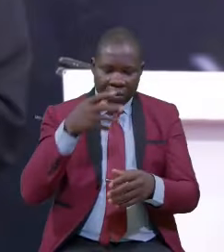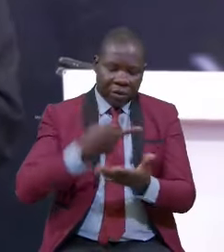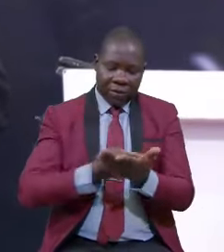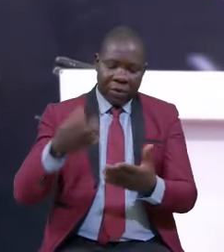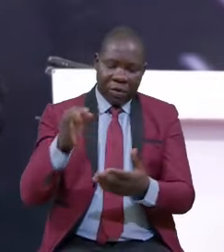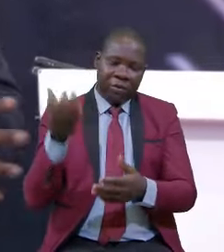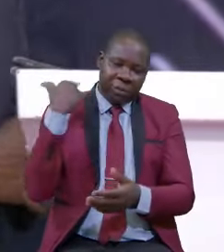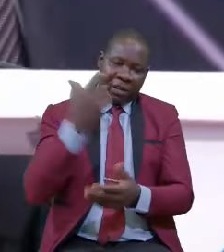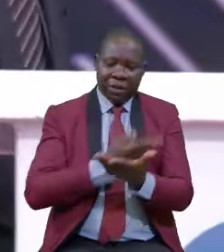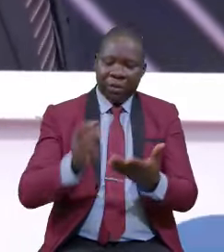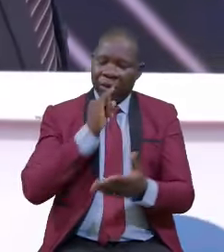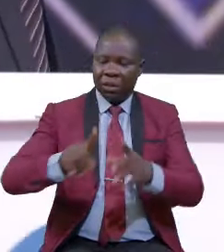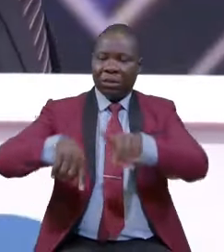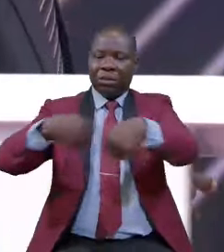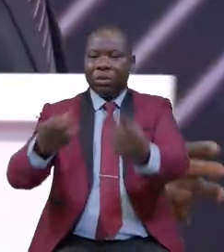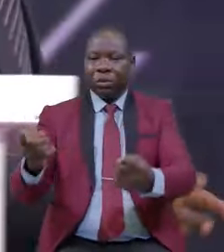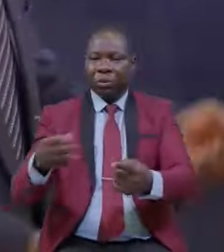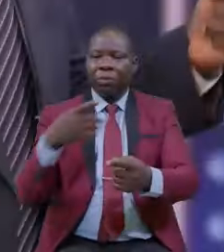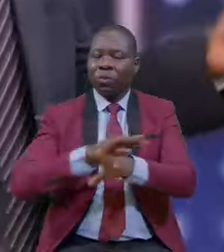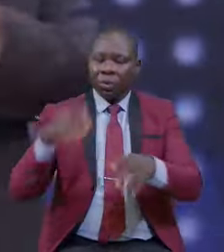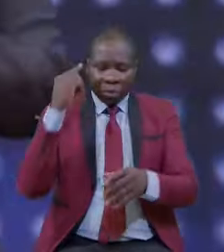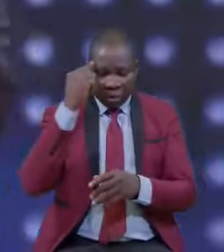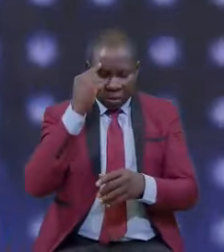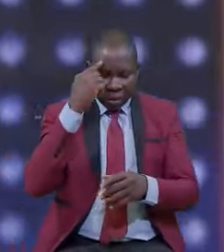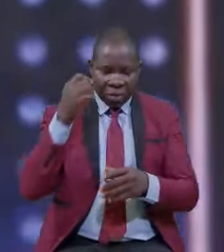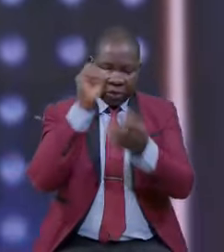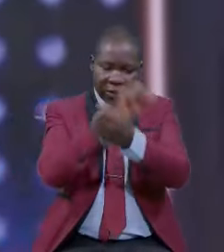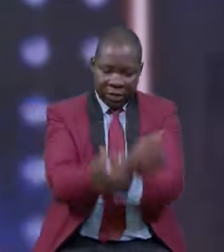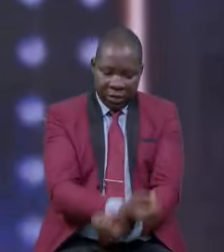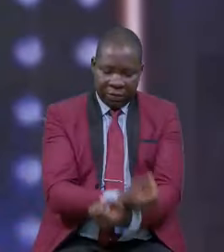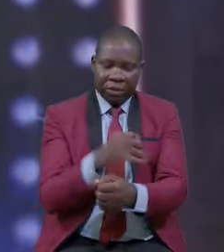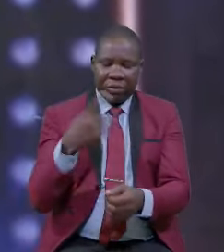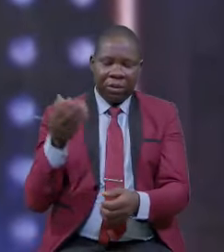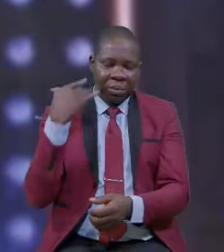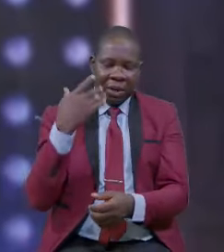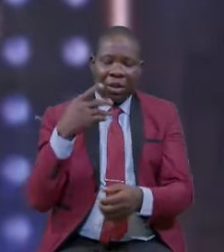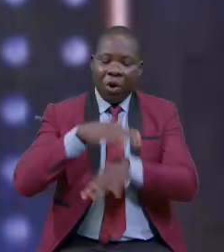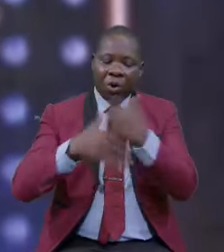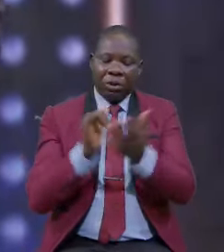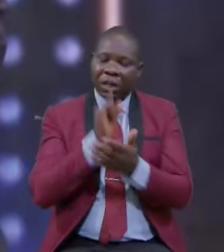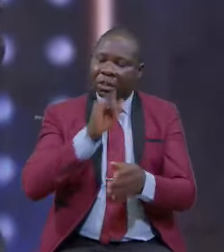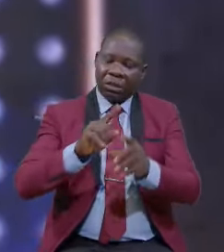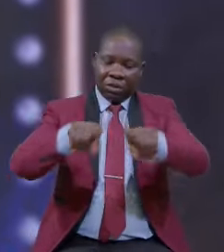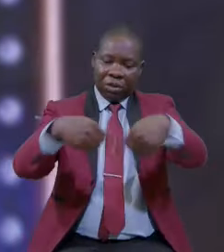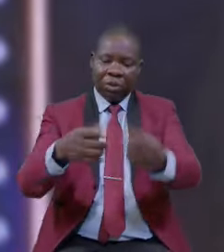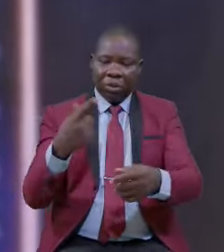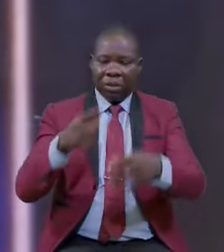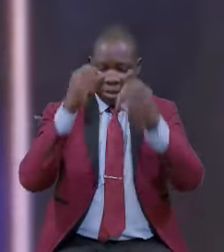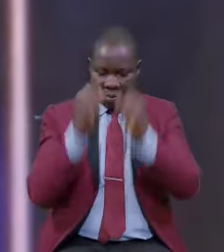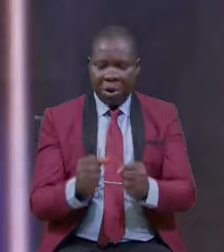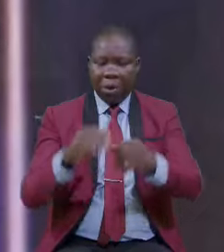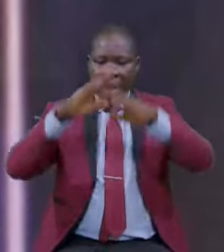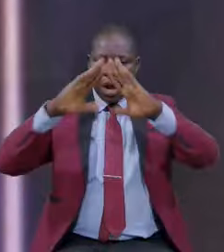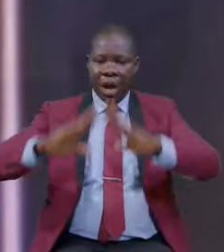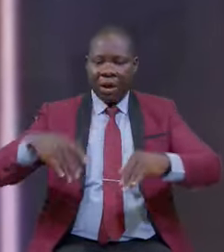discouragement of the past. All that is gone. The powerhouse of the Almighty God is now